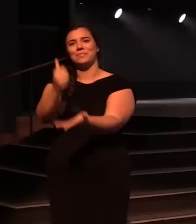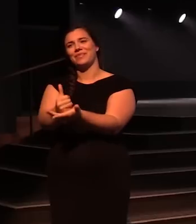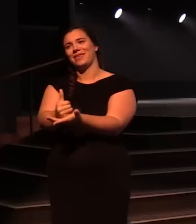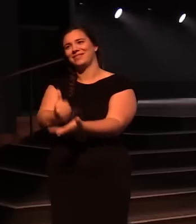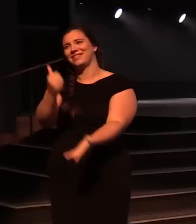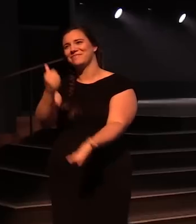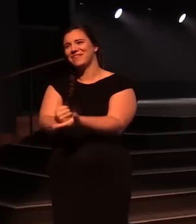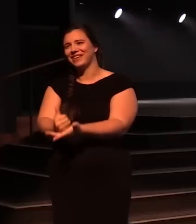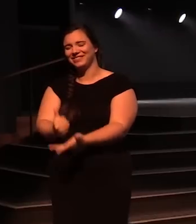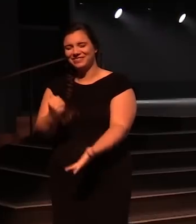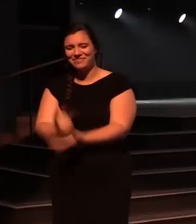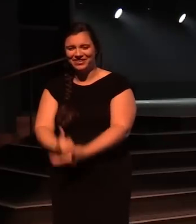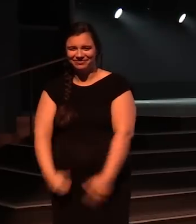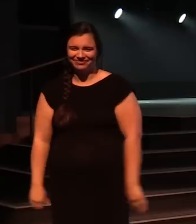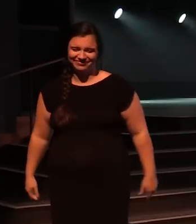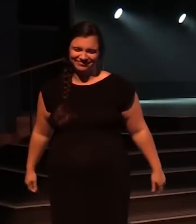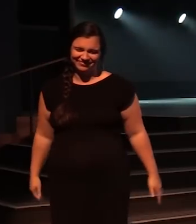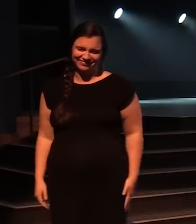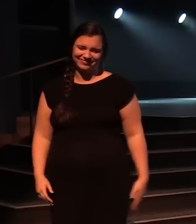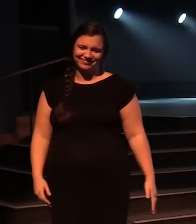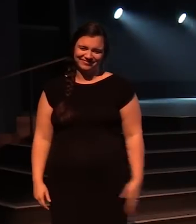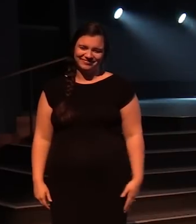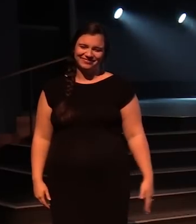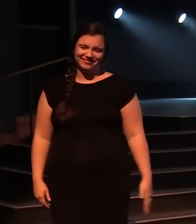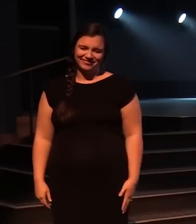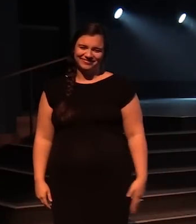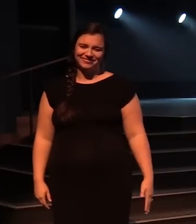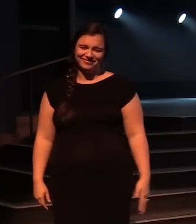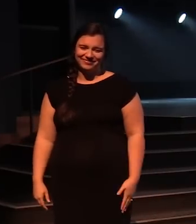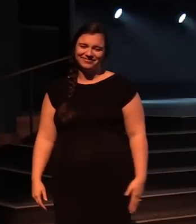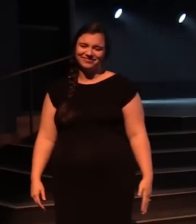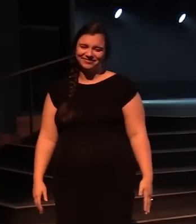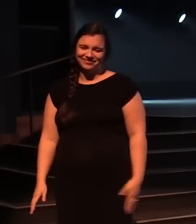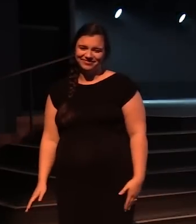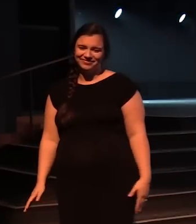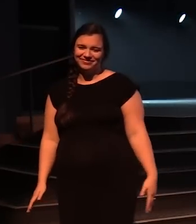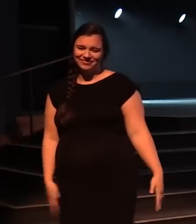amen. All right, can we clap our hands?